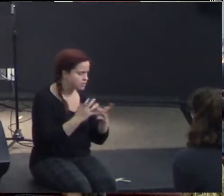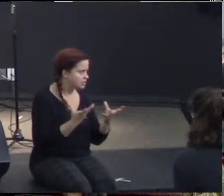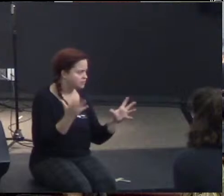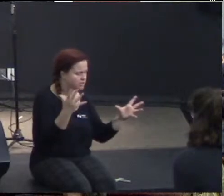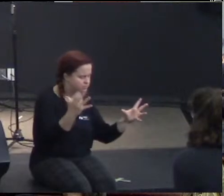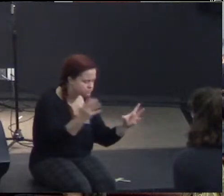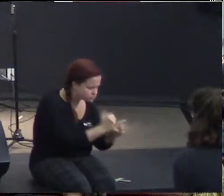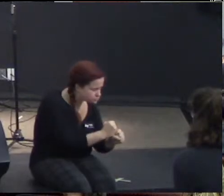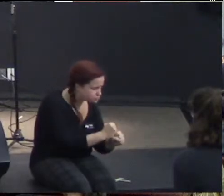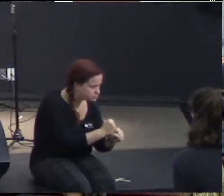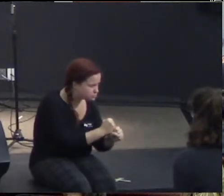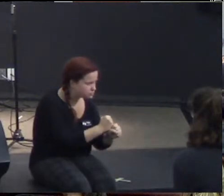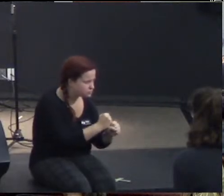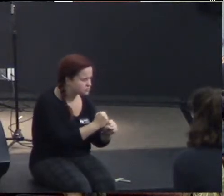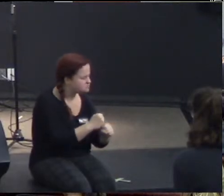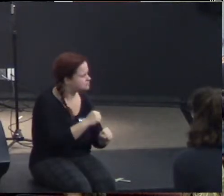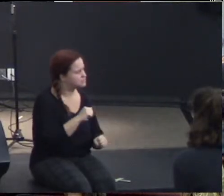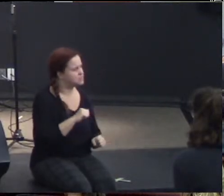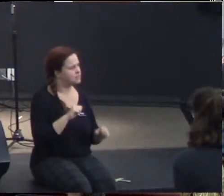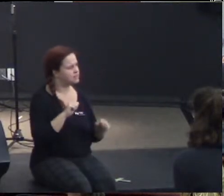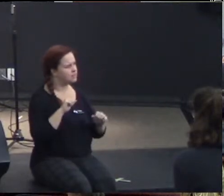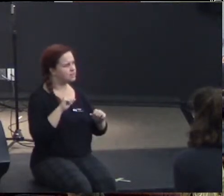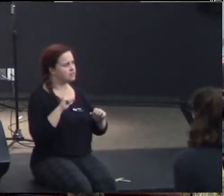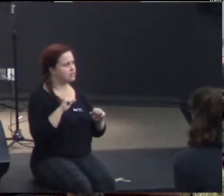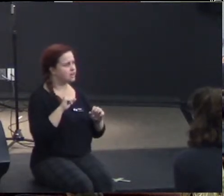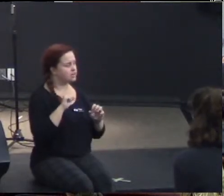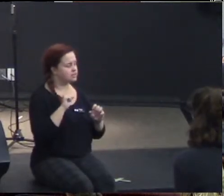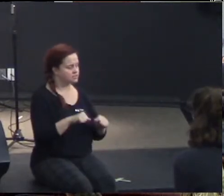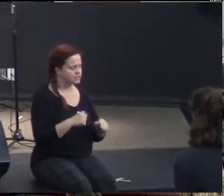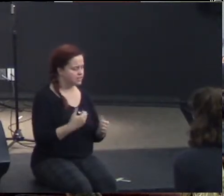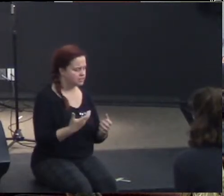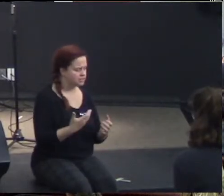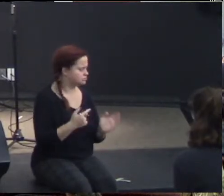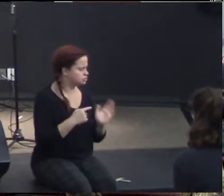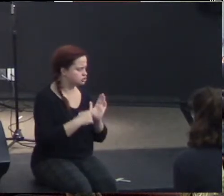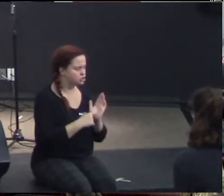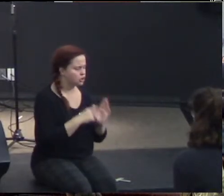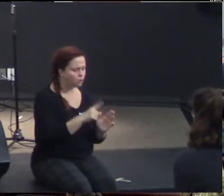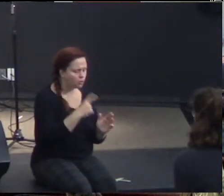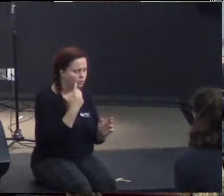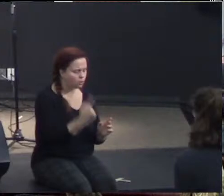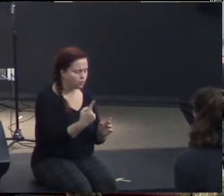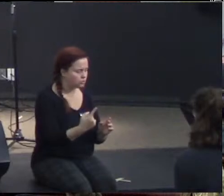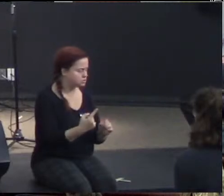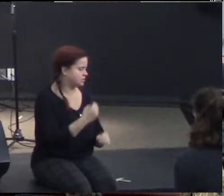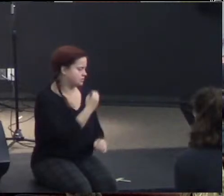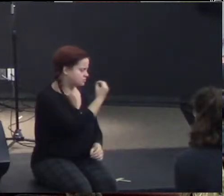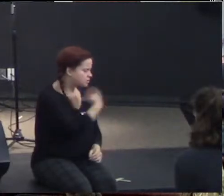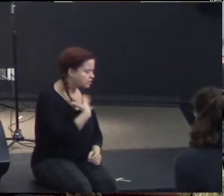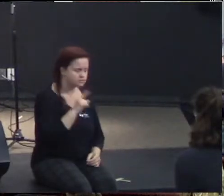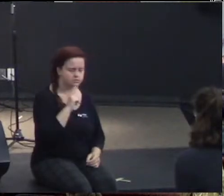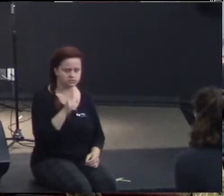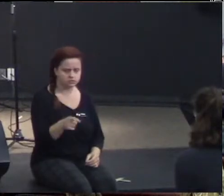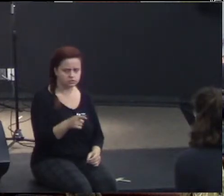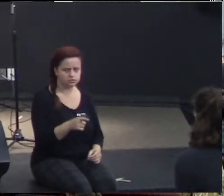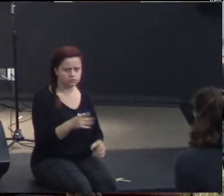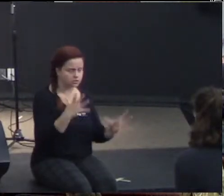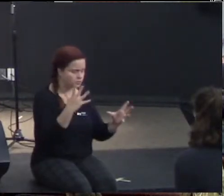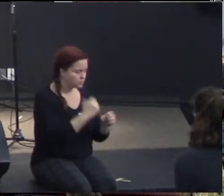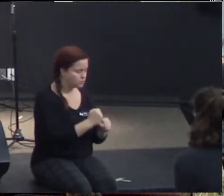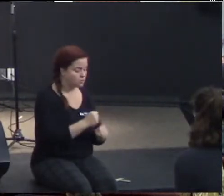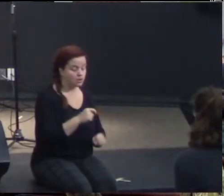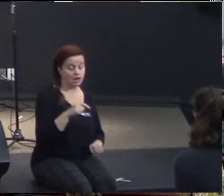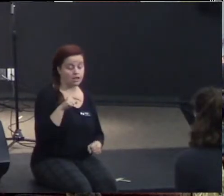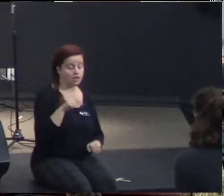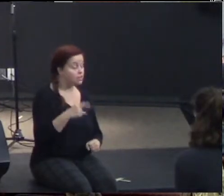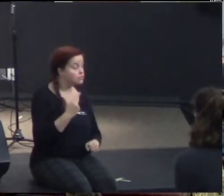down to the very essence? Can I boil off all the thing and reduce it down to just the core essential? And this was the one that was in the lead. You